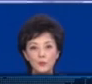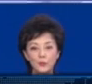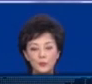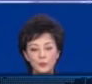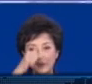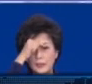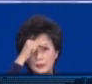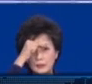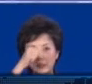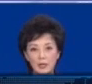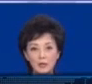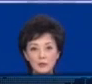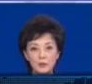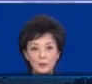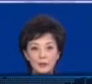need.